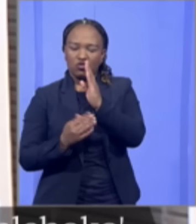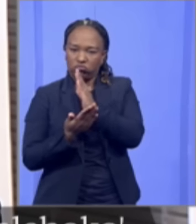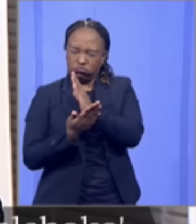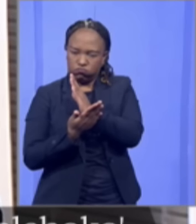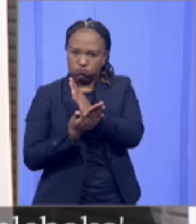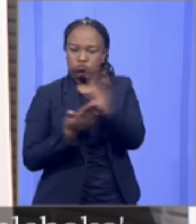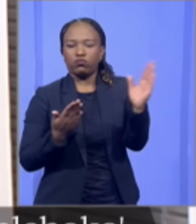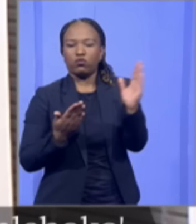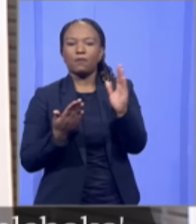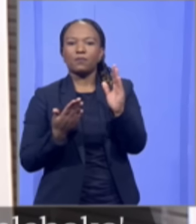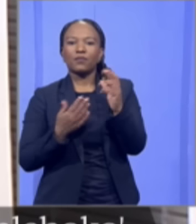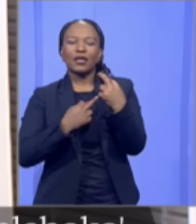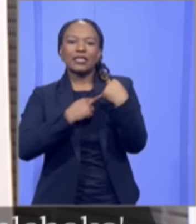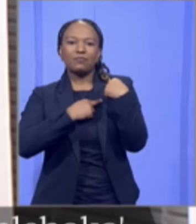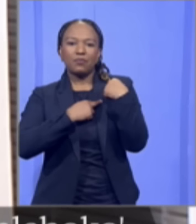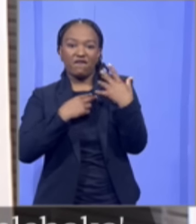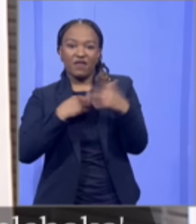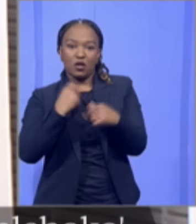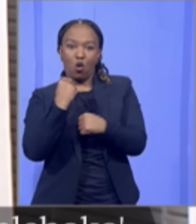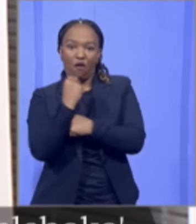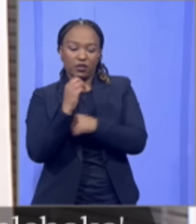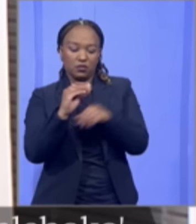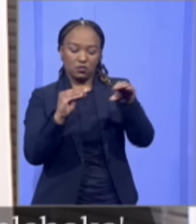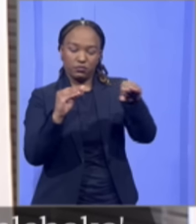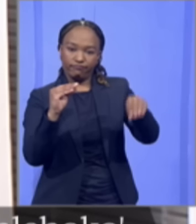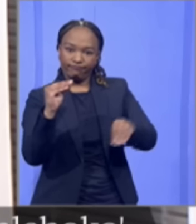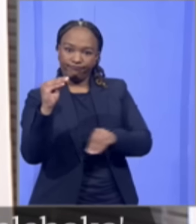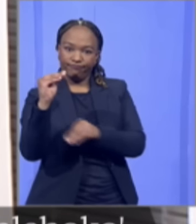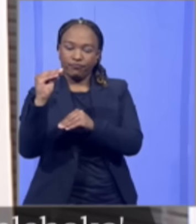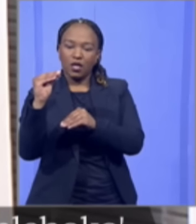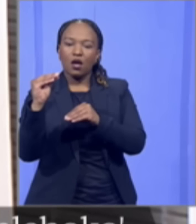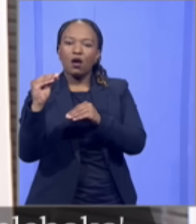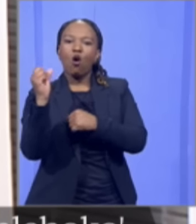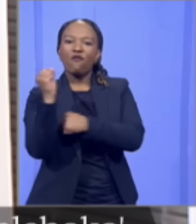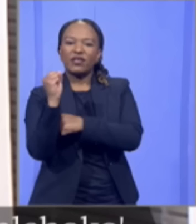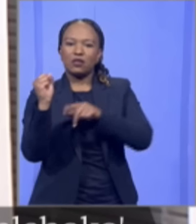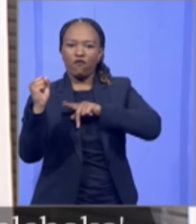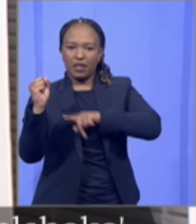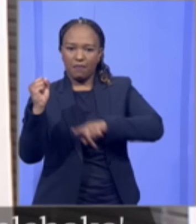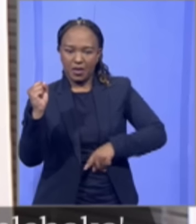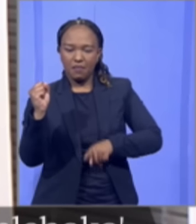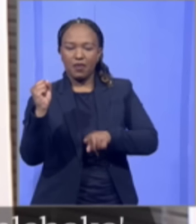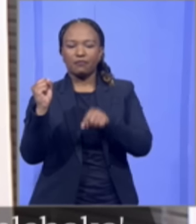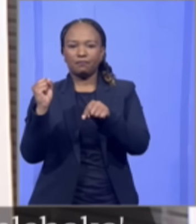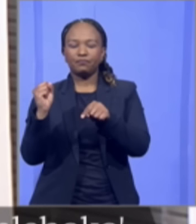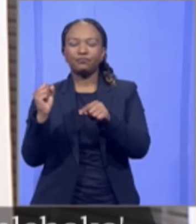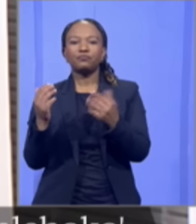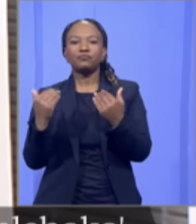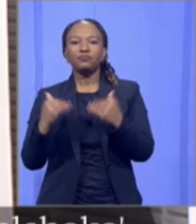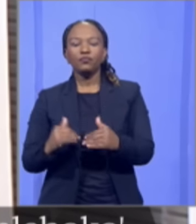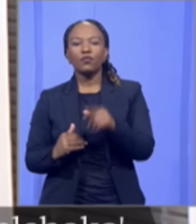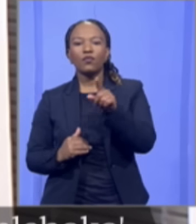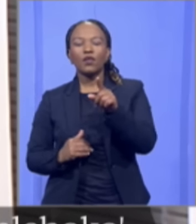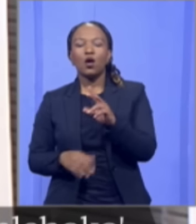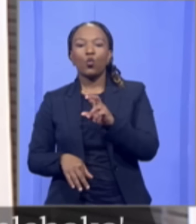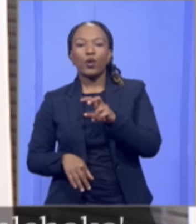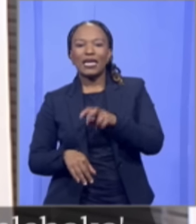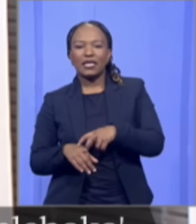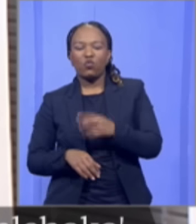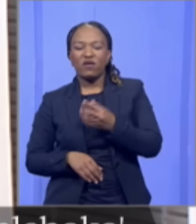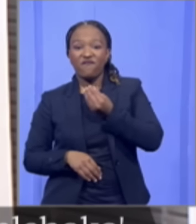responsibility has been brought to the office of the Premier. There is an urgent need for food security and fighting